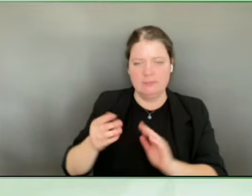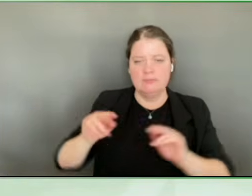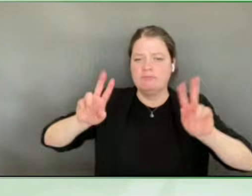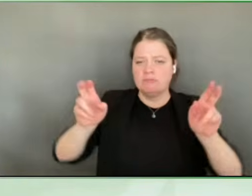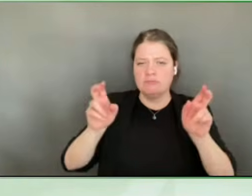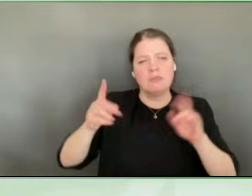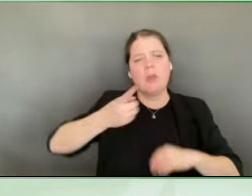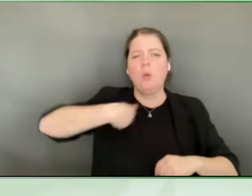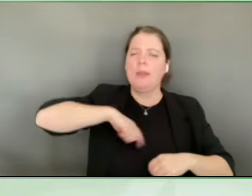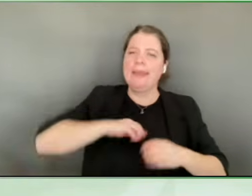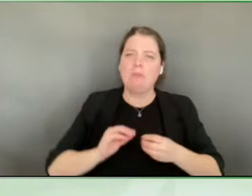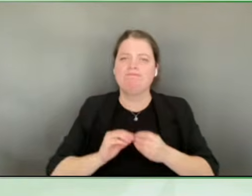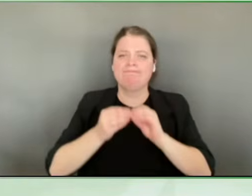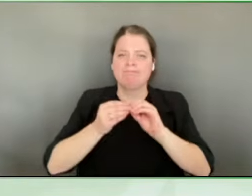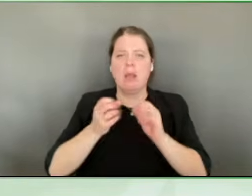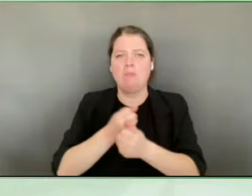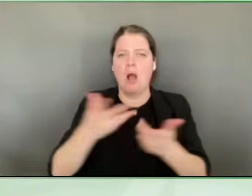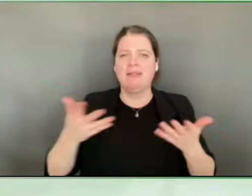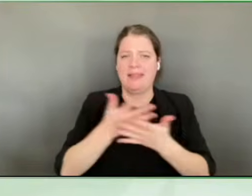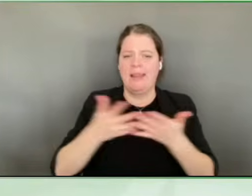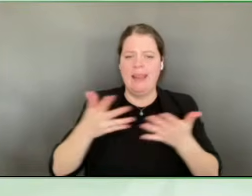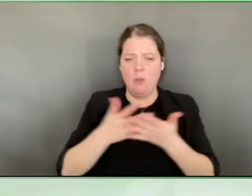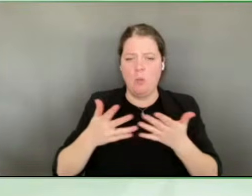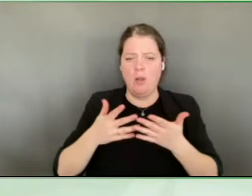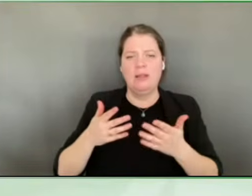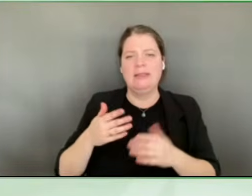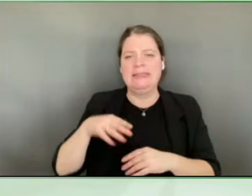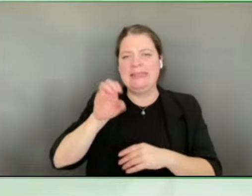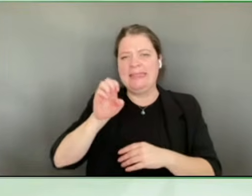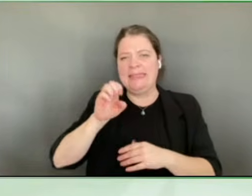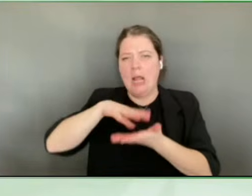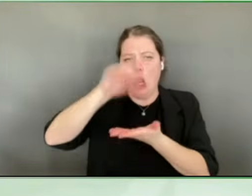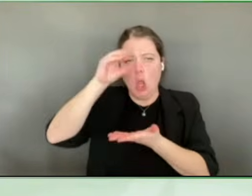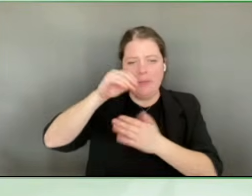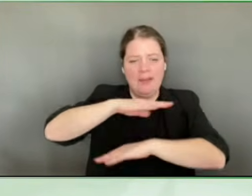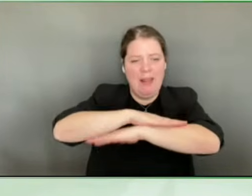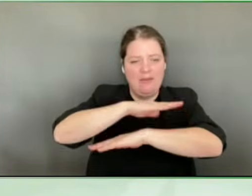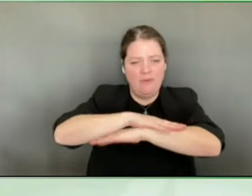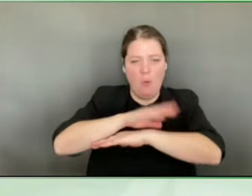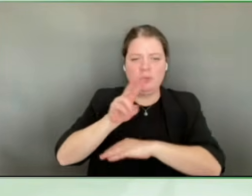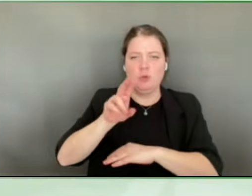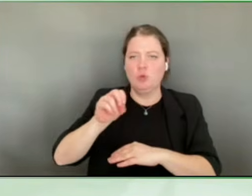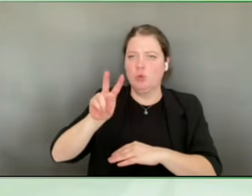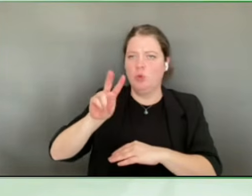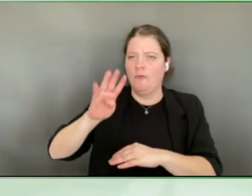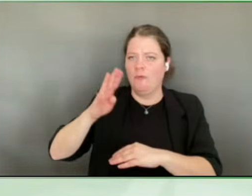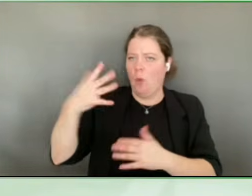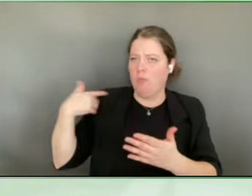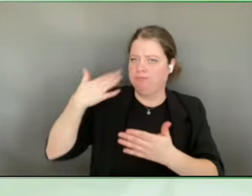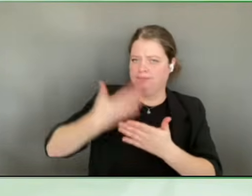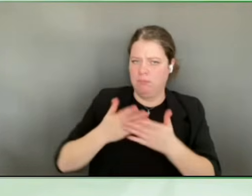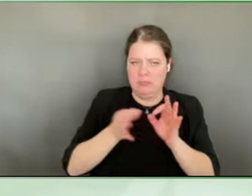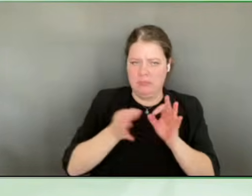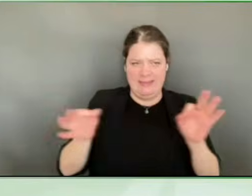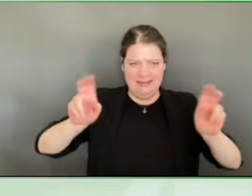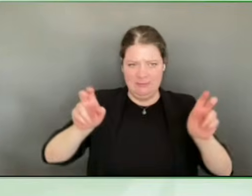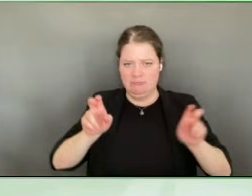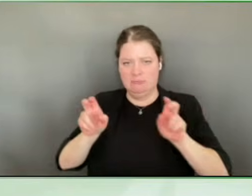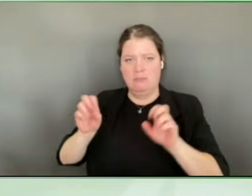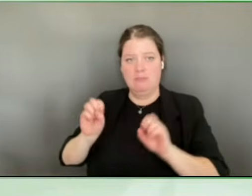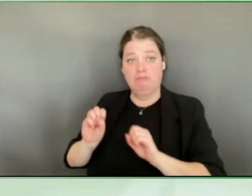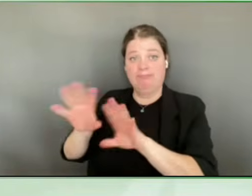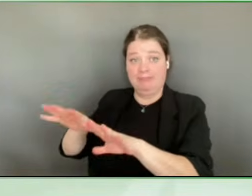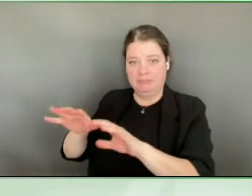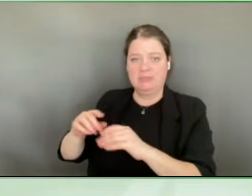e-learning platform open to the public since 2024. I said, take that and put it in easy language. It gave me, we made